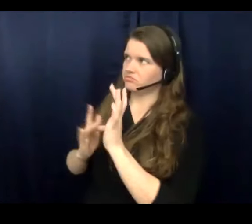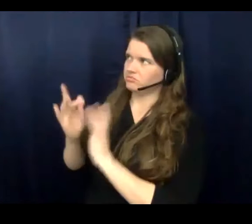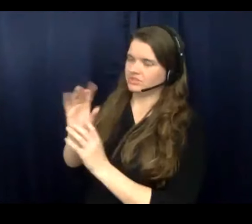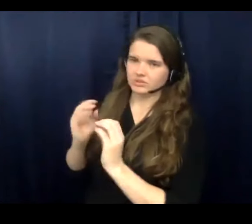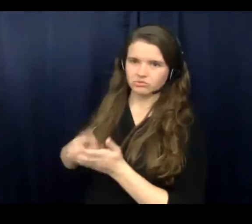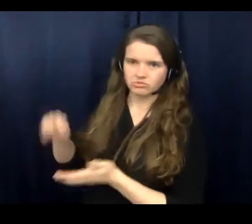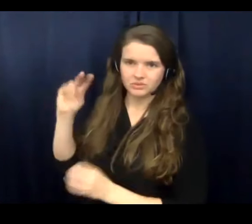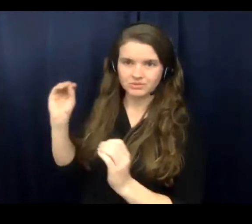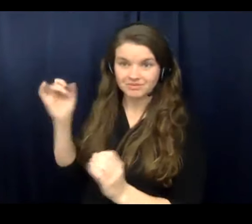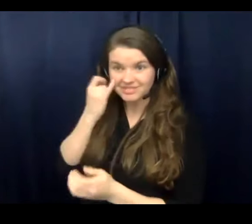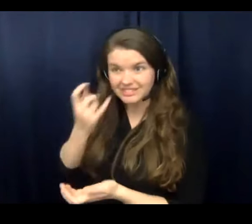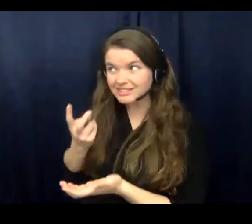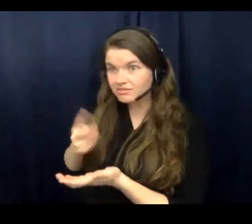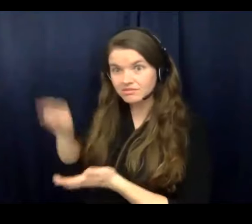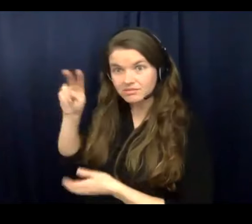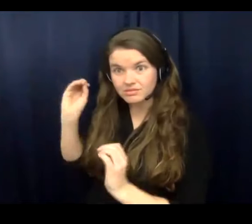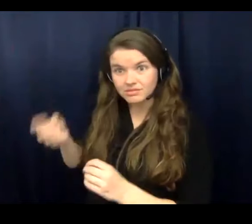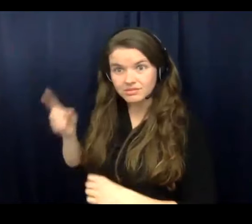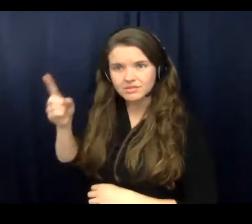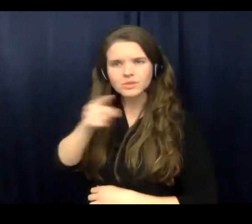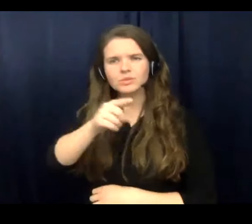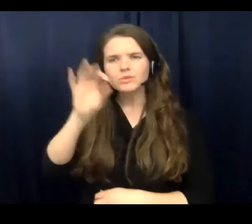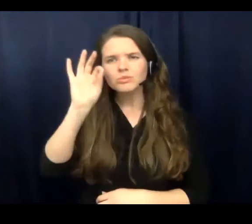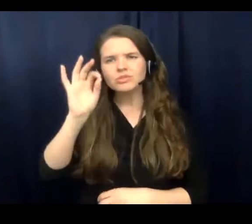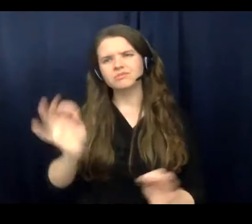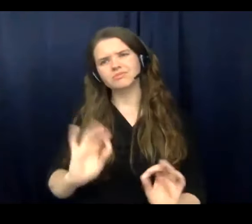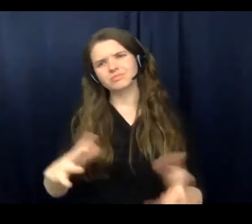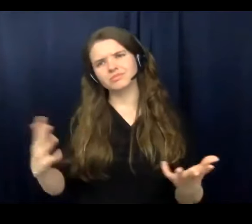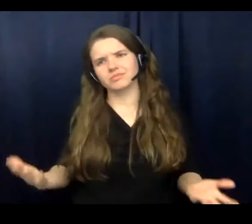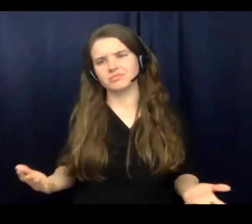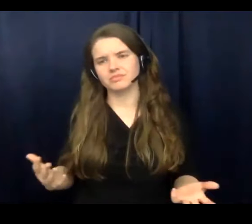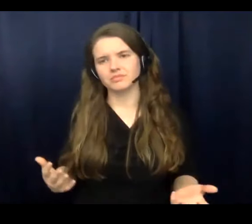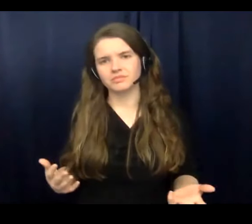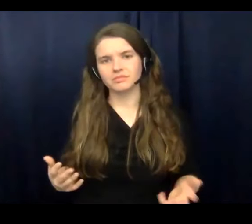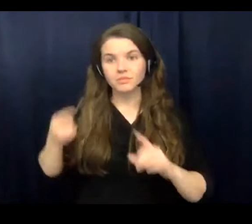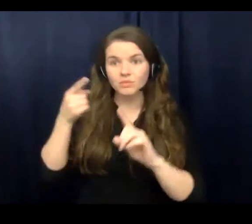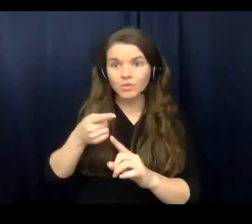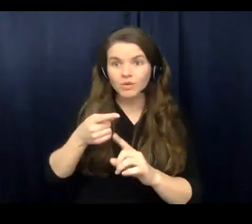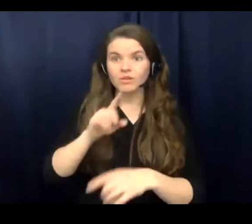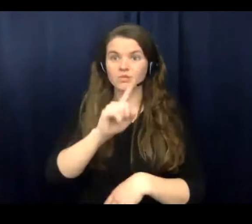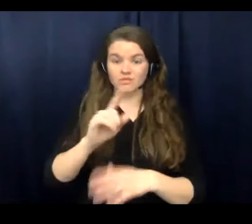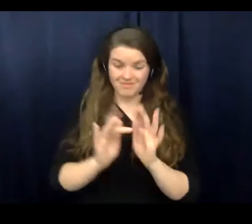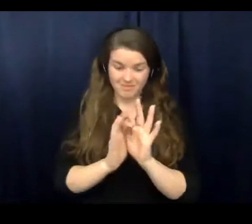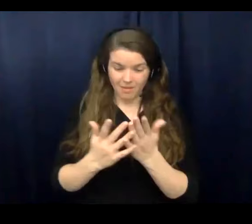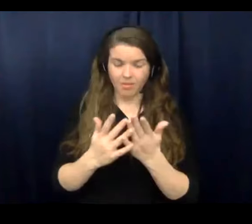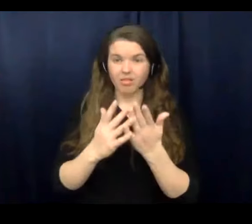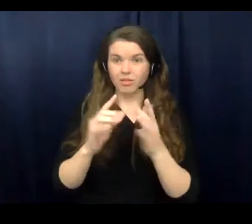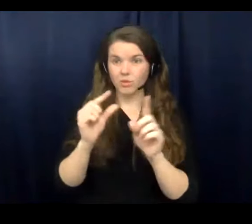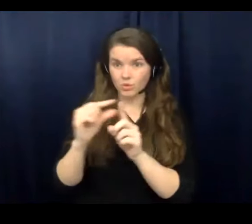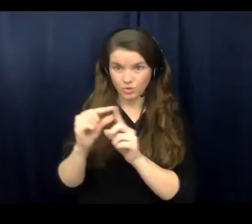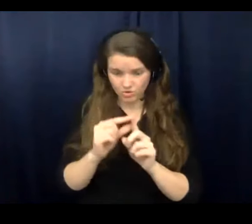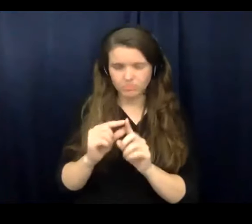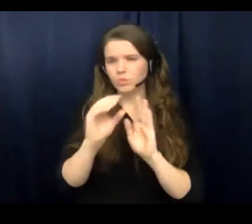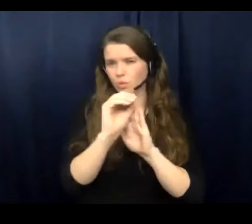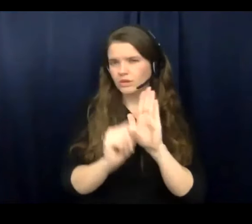is not raised, your preaching is in vain. Or in other words, the words of the Bible, which they had the Old Testament. Remember,